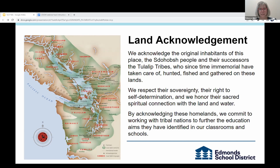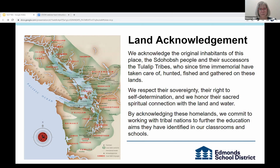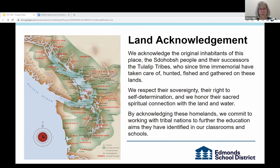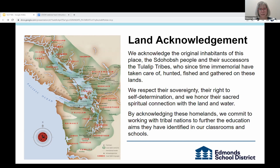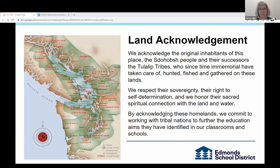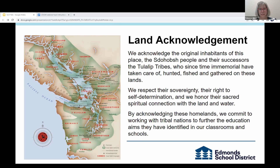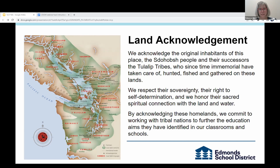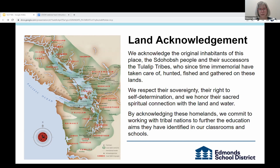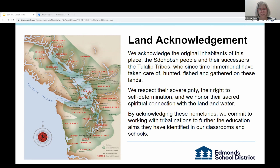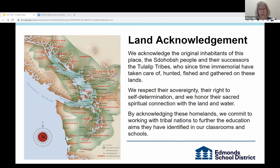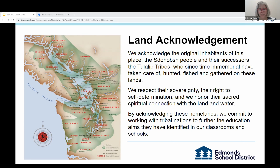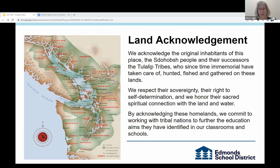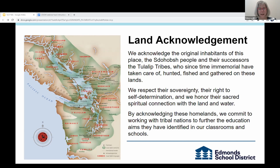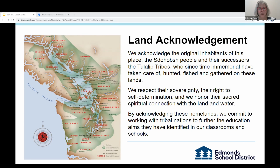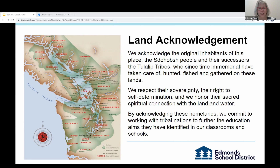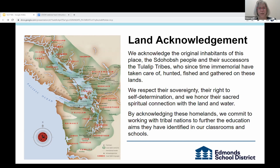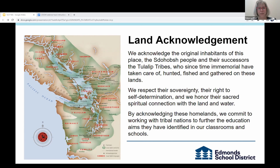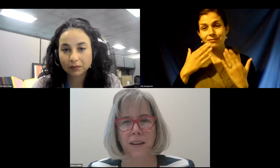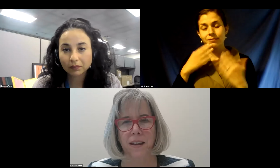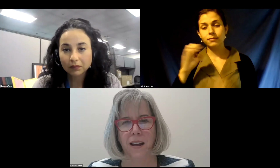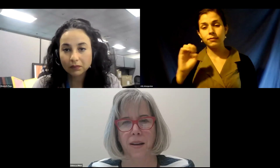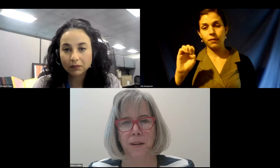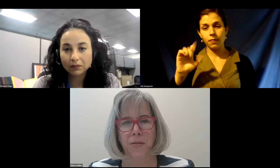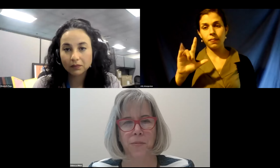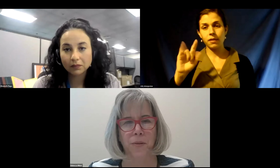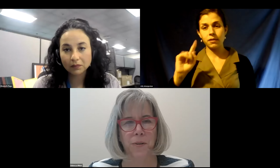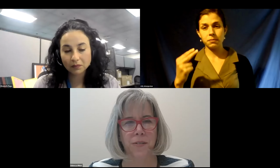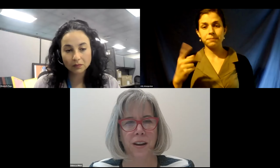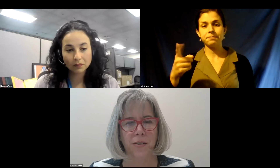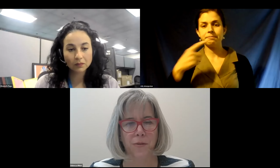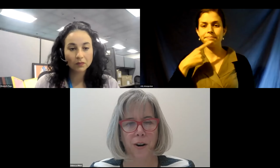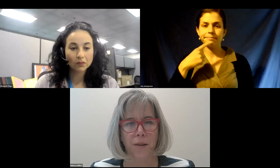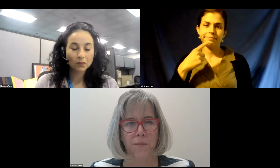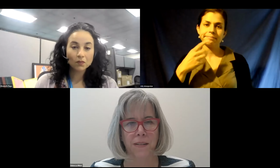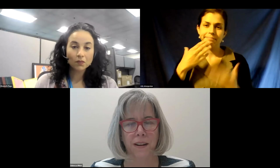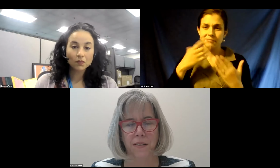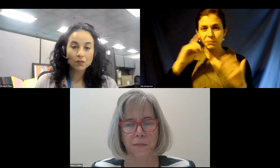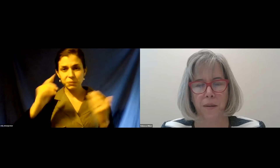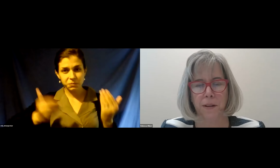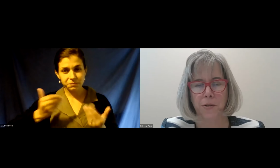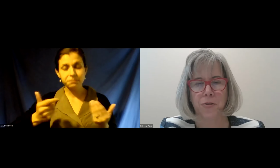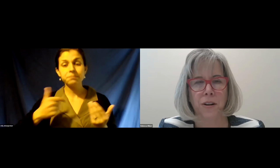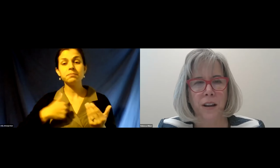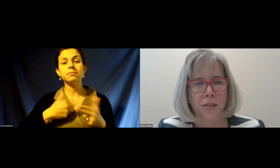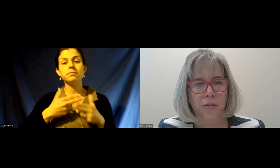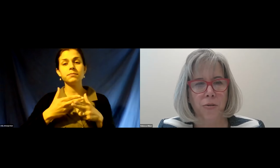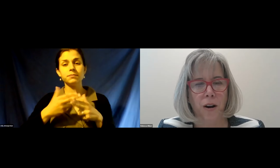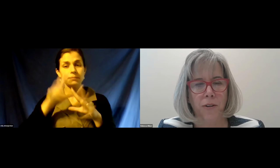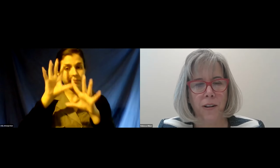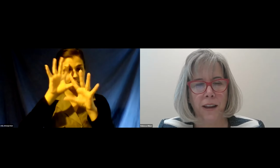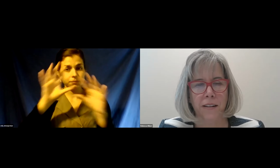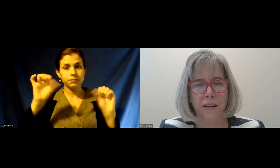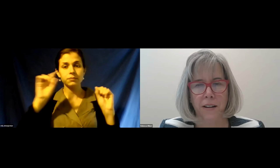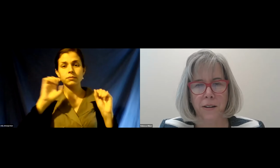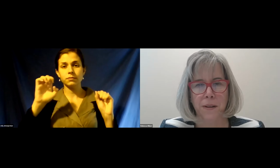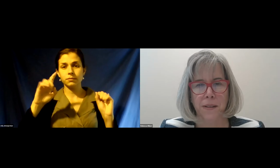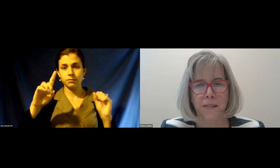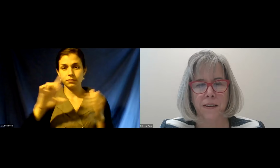welcome, Elizabeth. As Elizabeth indicated, I am the interim superintendent for Edmonds, and it's my pleasure to offer a